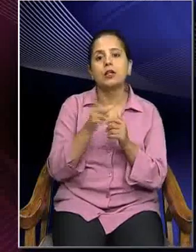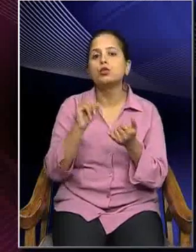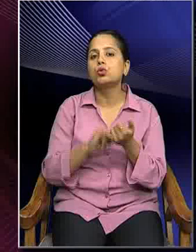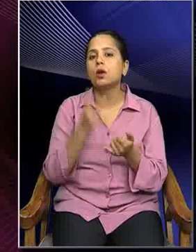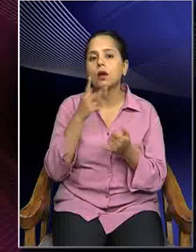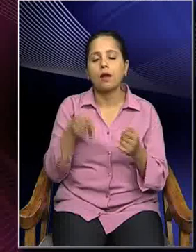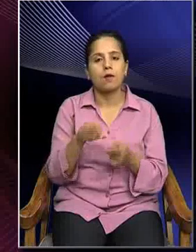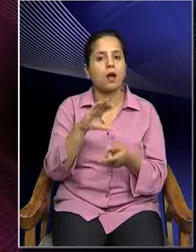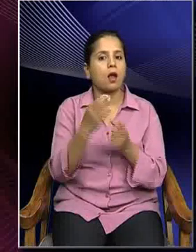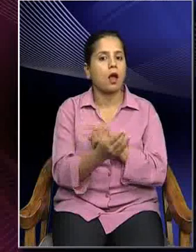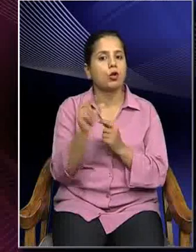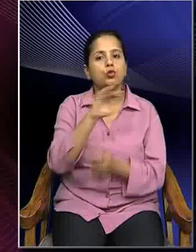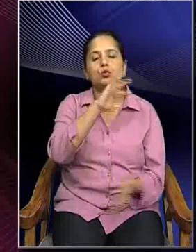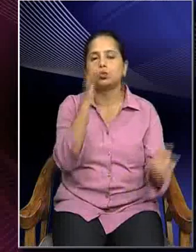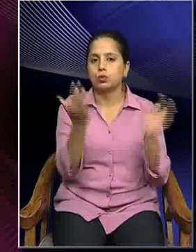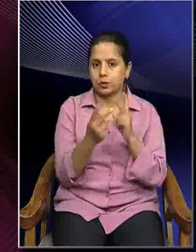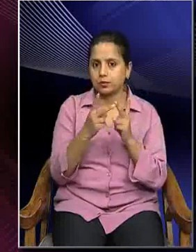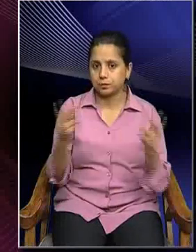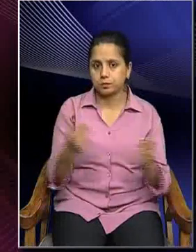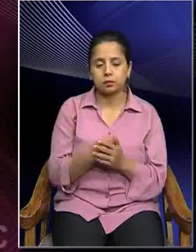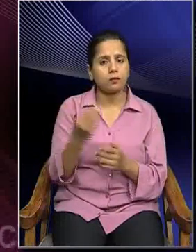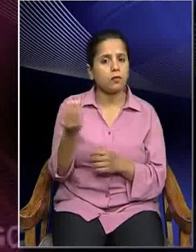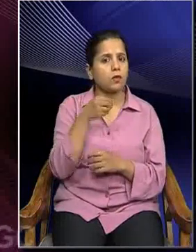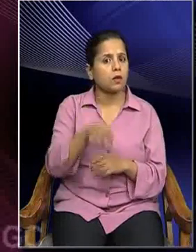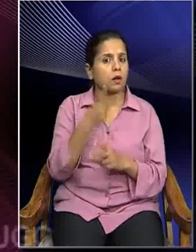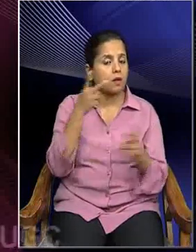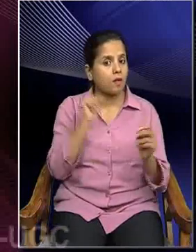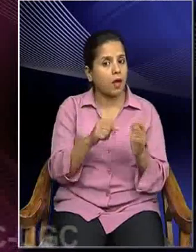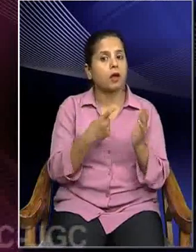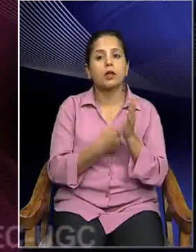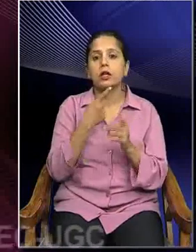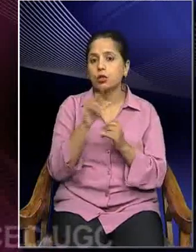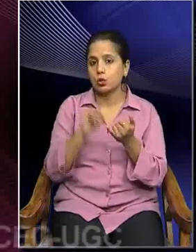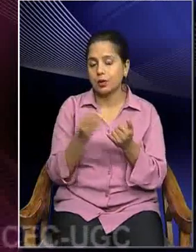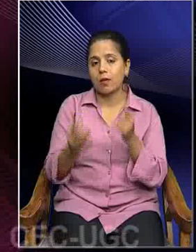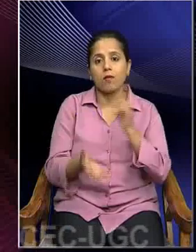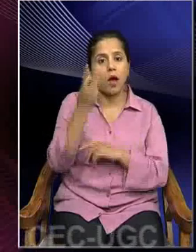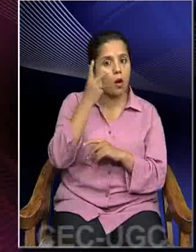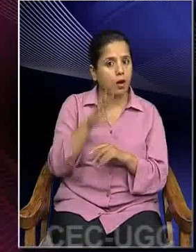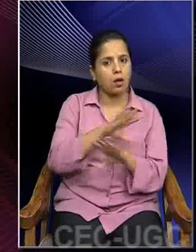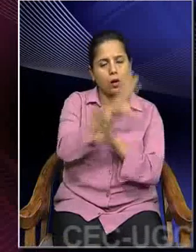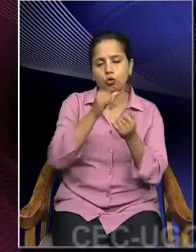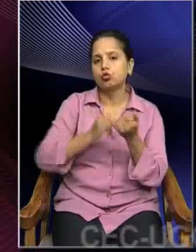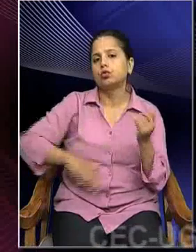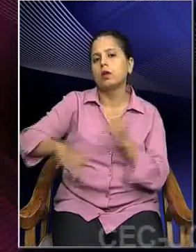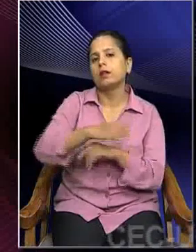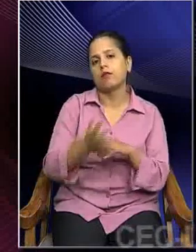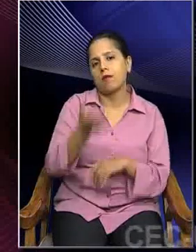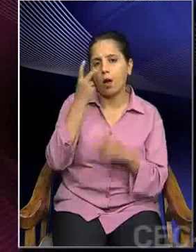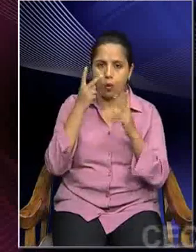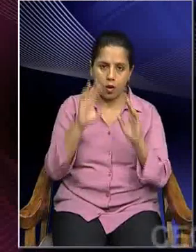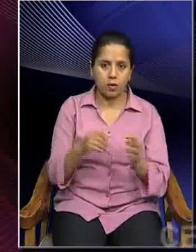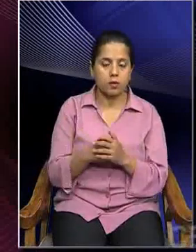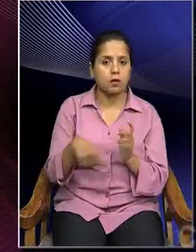basically cultural universal. Some form of rituals are found in every society. So